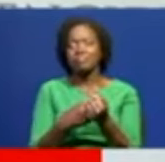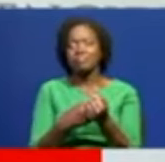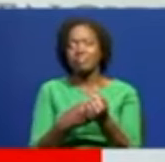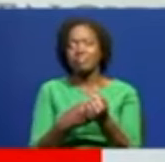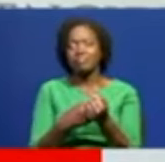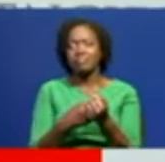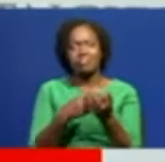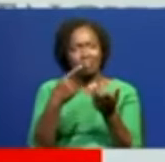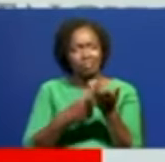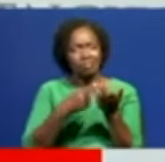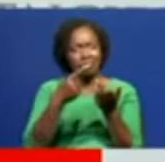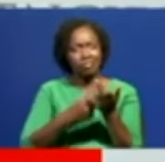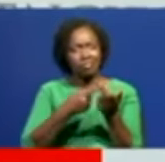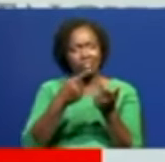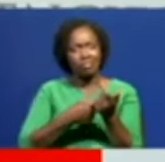Go back and count.